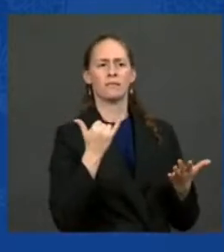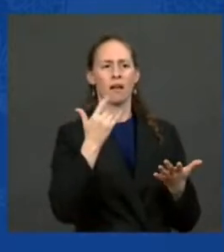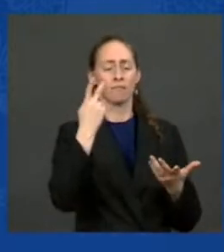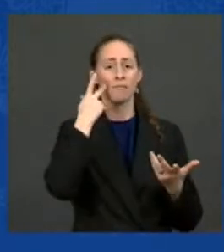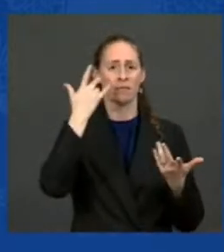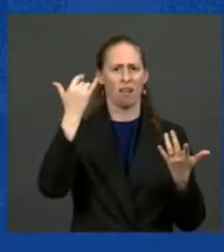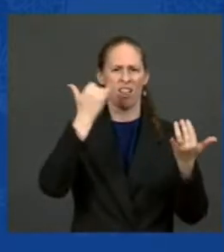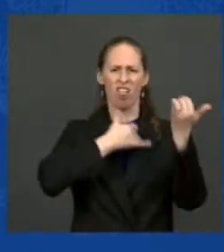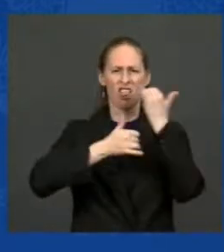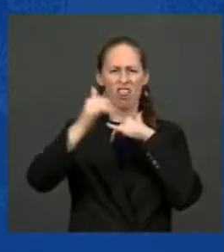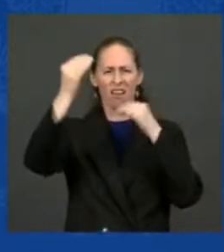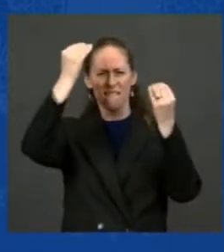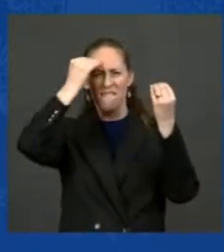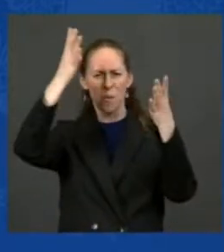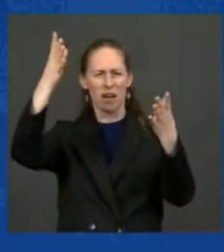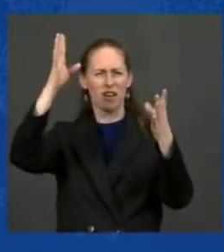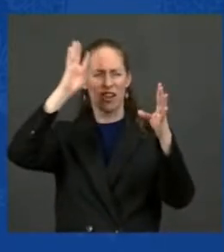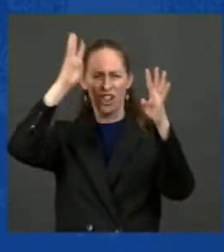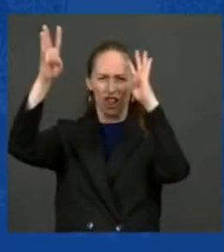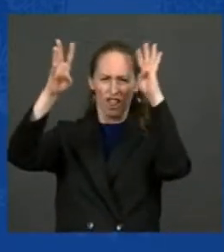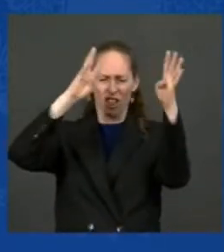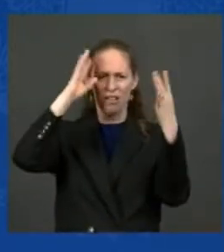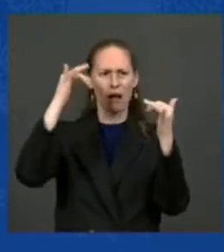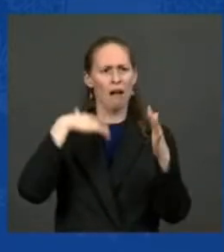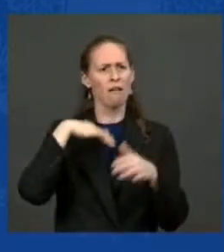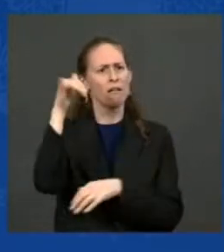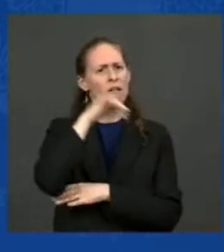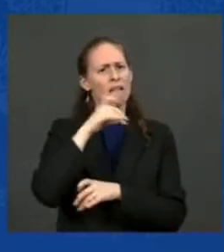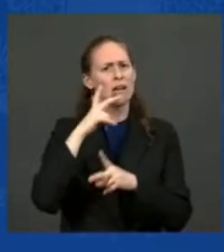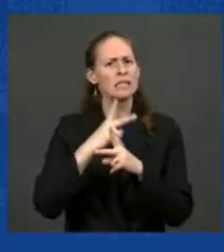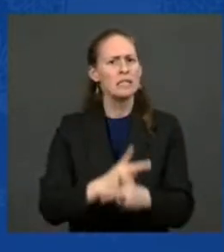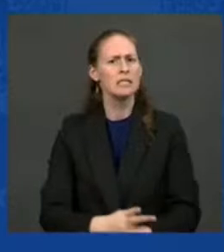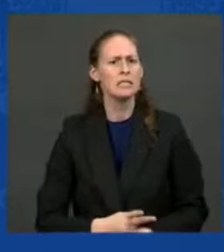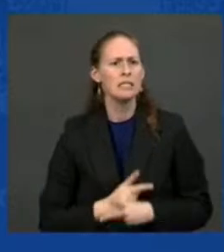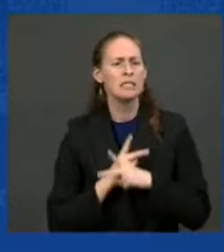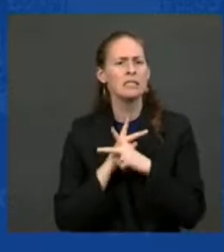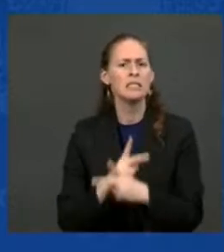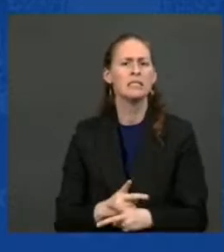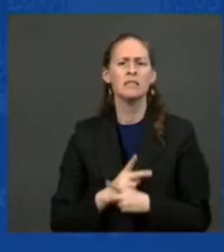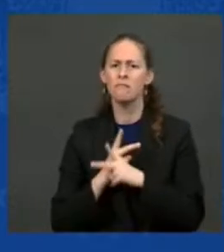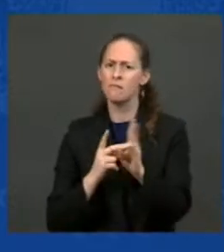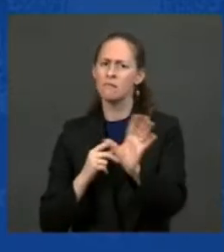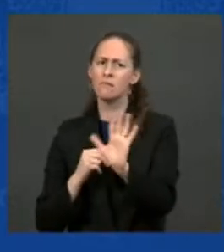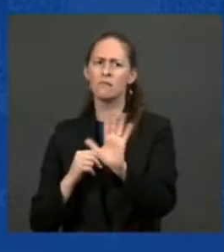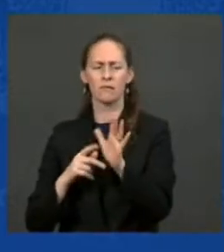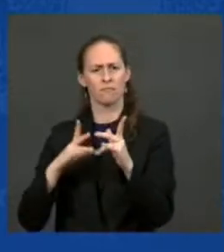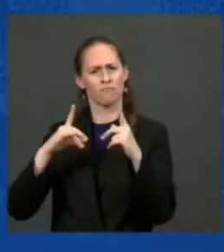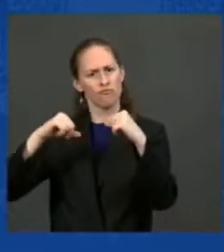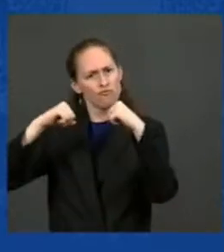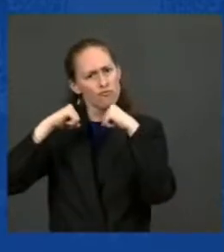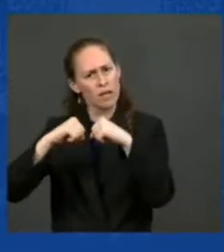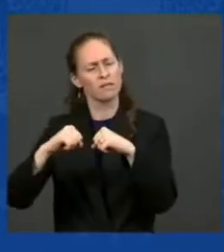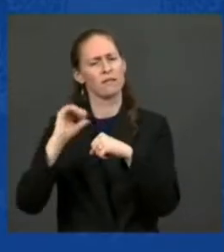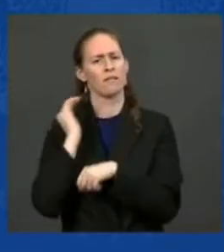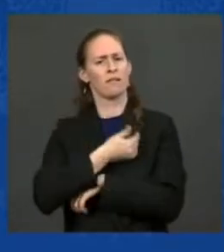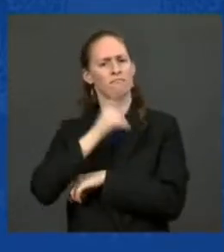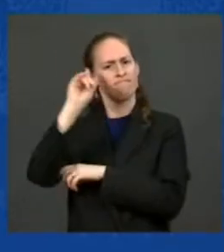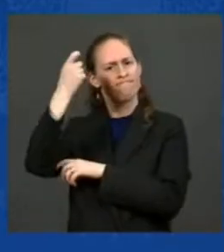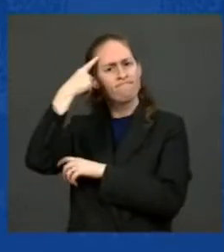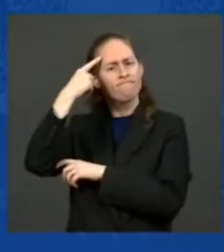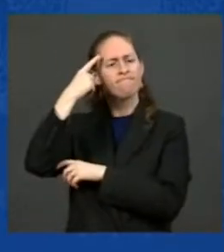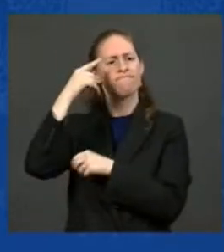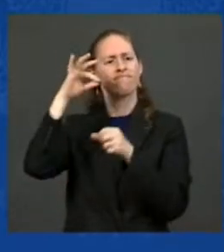disinformation, we must not grow complacent in our defense of the democratic values that have been the firm